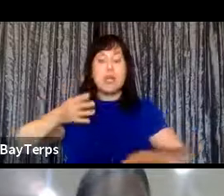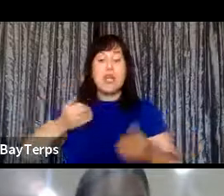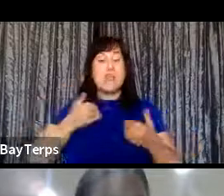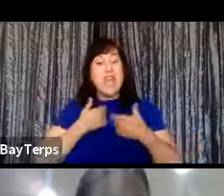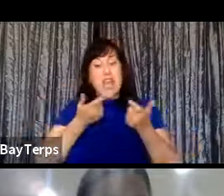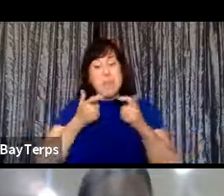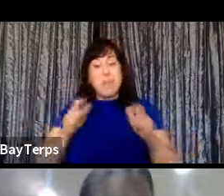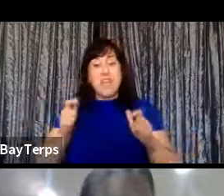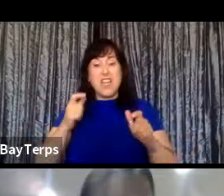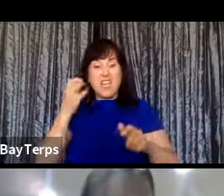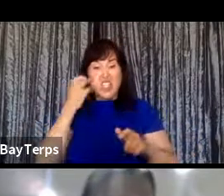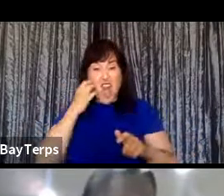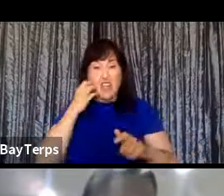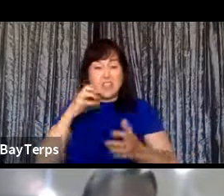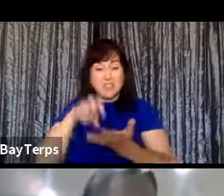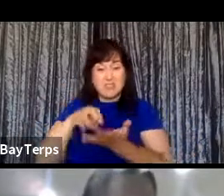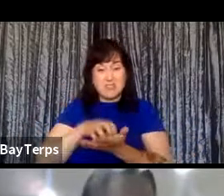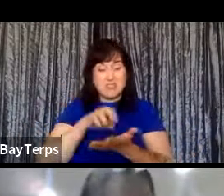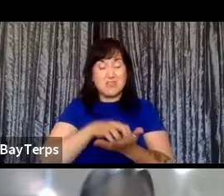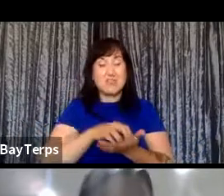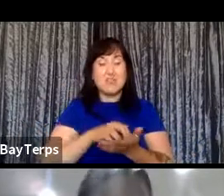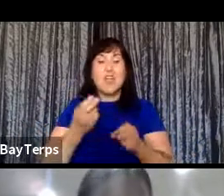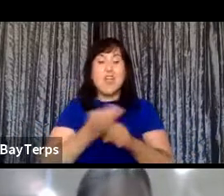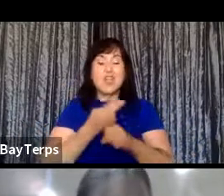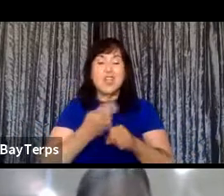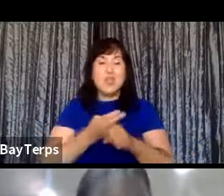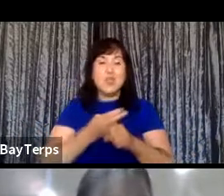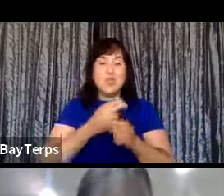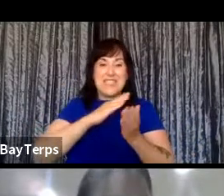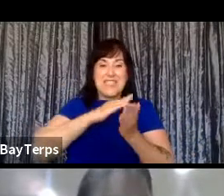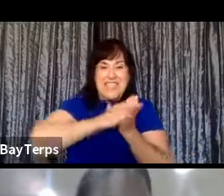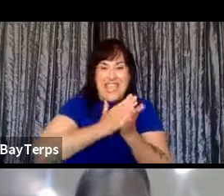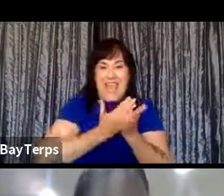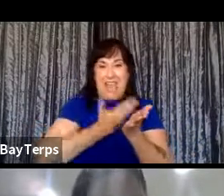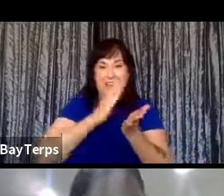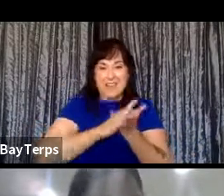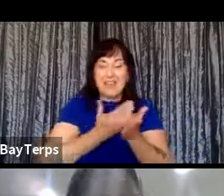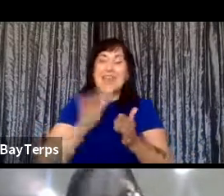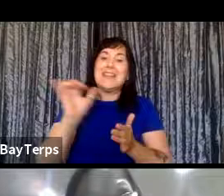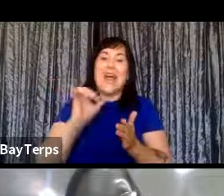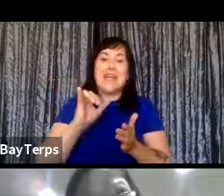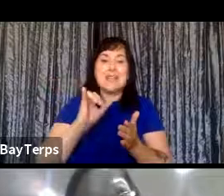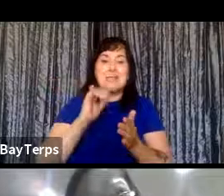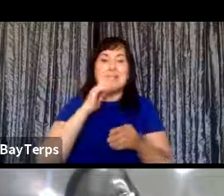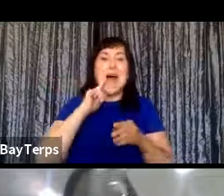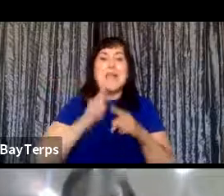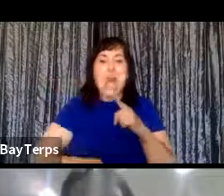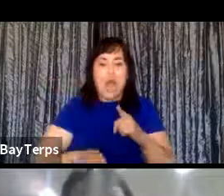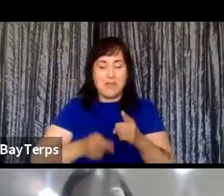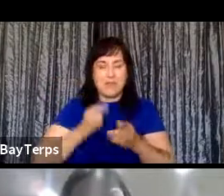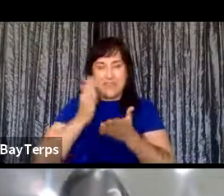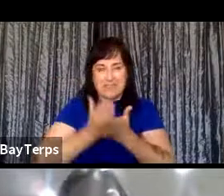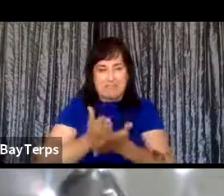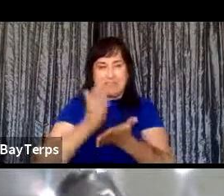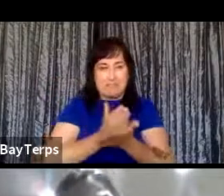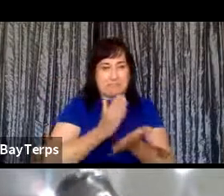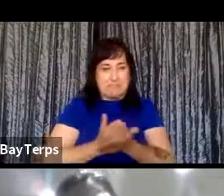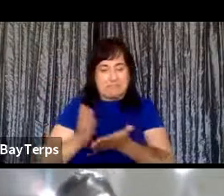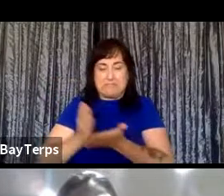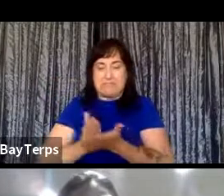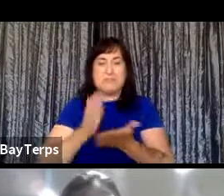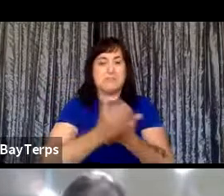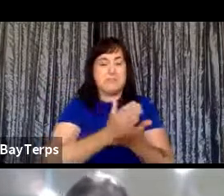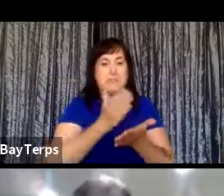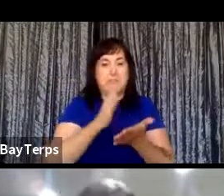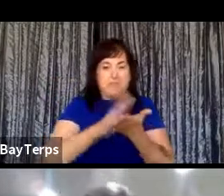chunks, Siobhan, you'd almost use the edge of the spatula, almost like a knife blade, just to kind of break it up. When you do that, you'll see